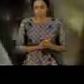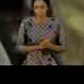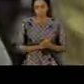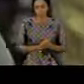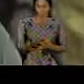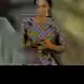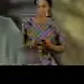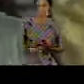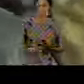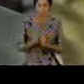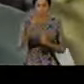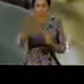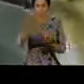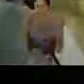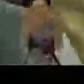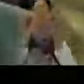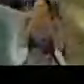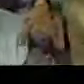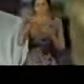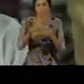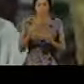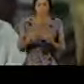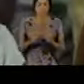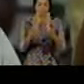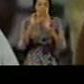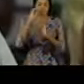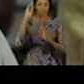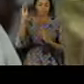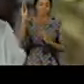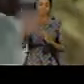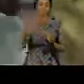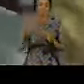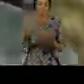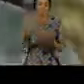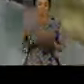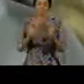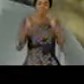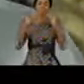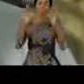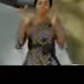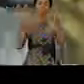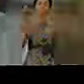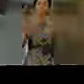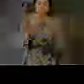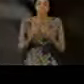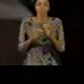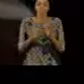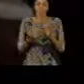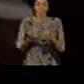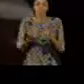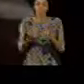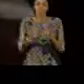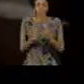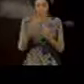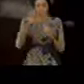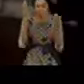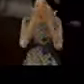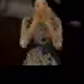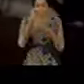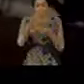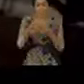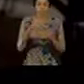The darker the night, brighter the light that shines, you shine. The darker the